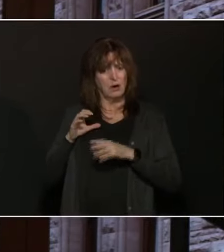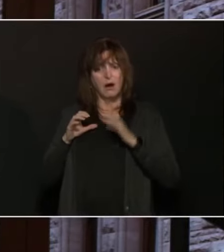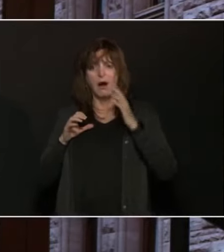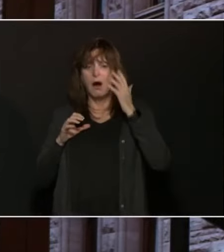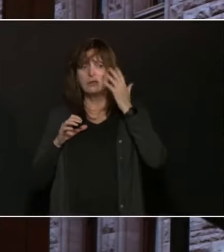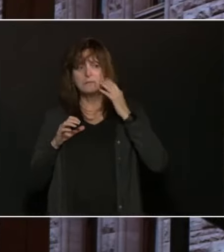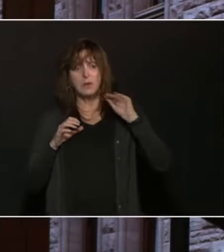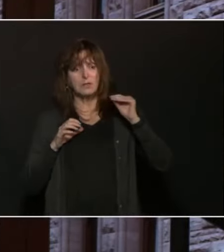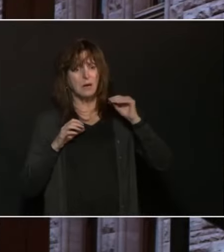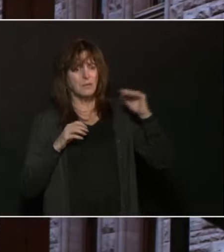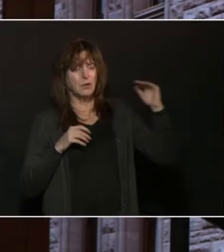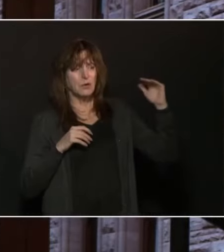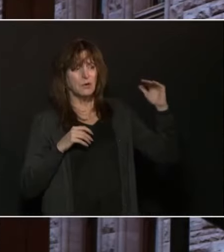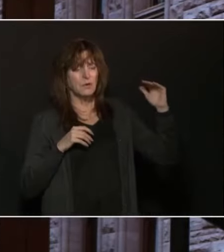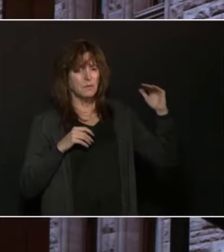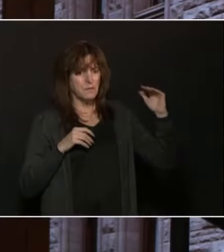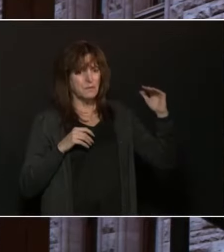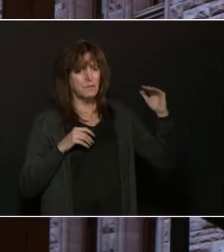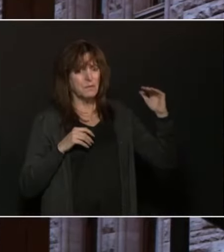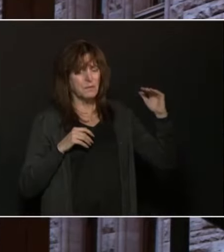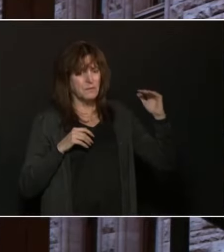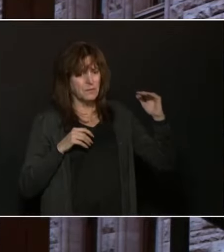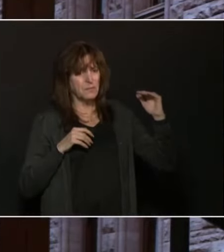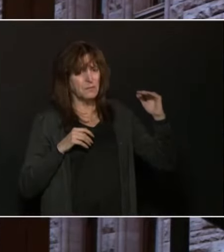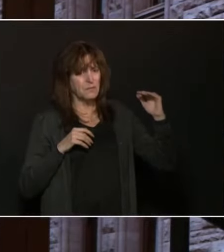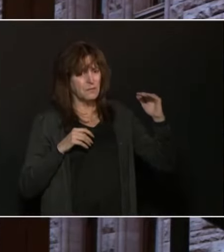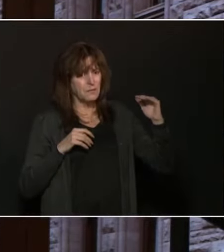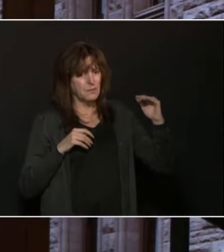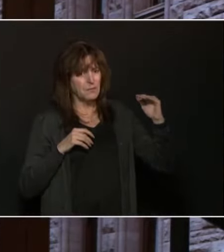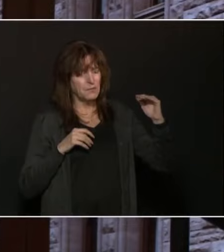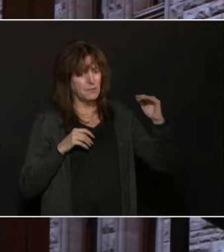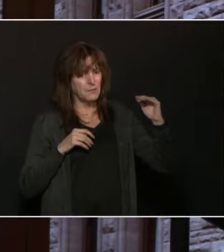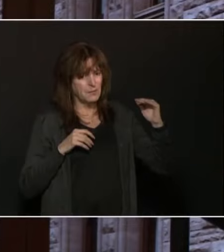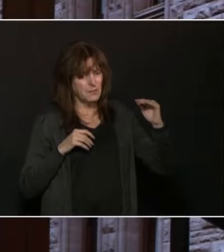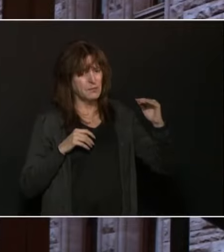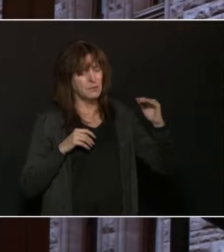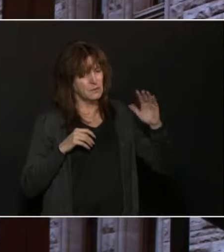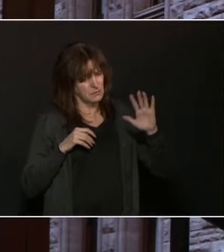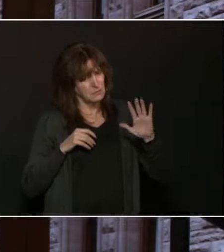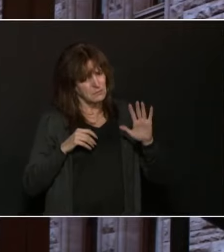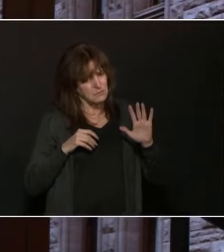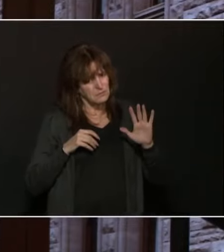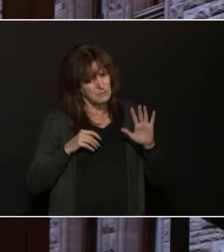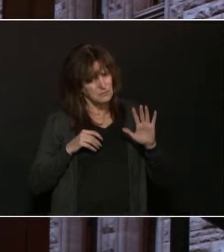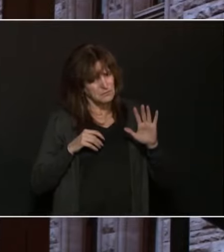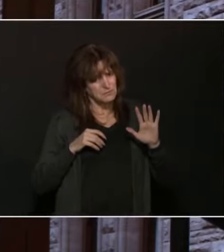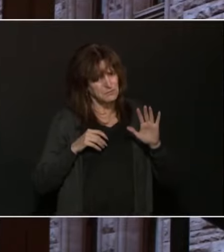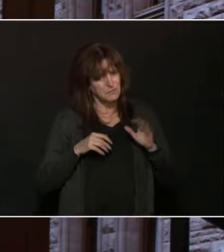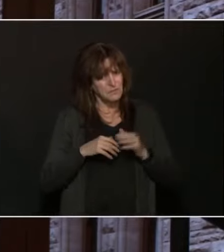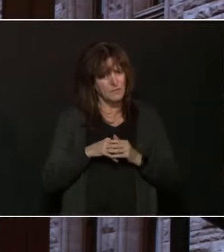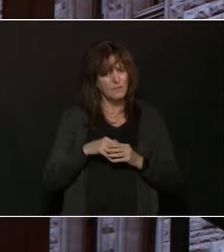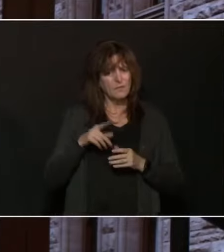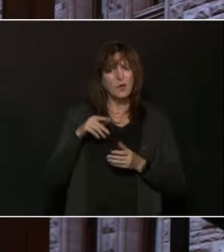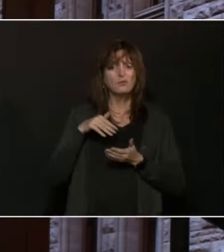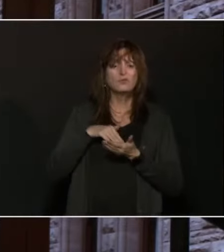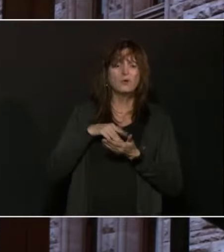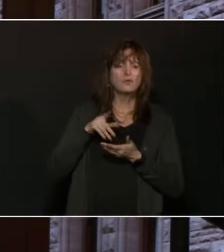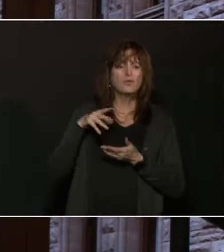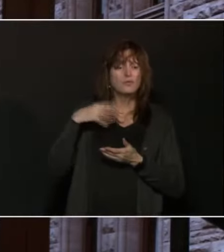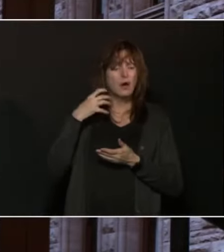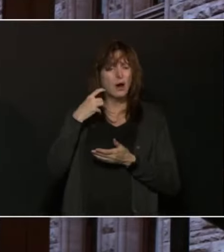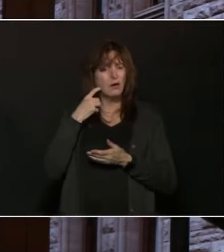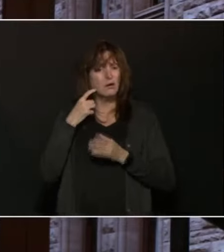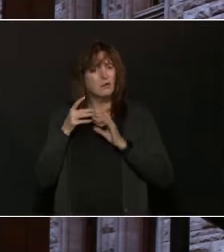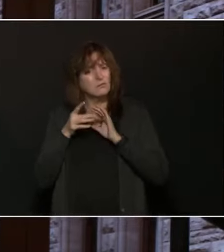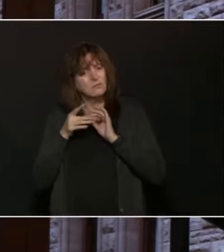And this is a late adjustment. And that's what Dr. Brown alluded to. We had 1,338 in the